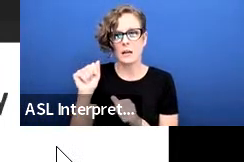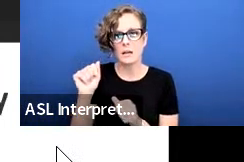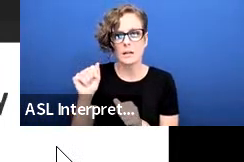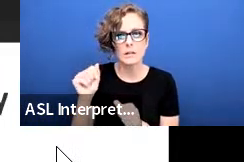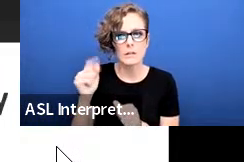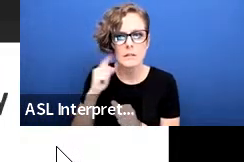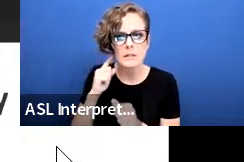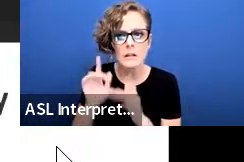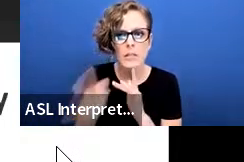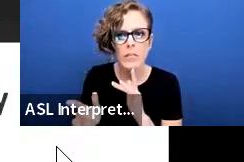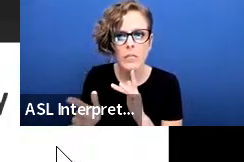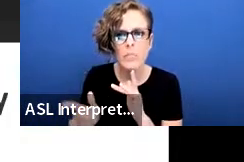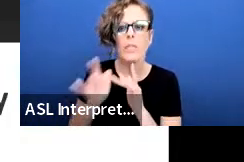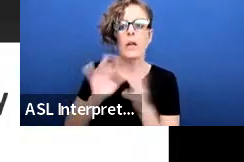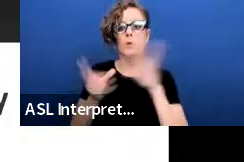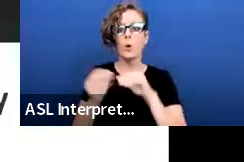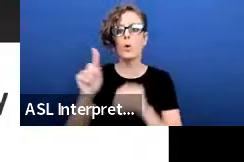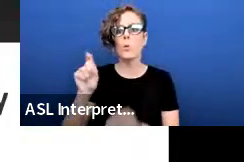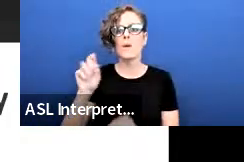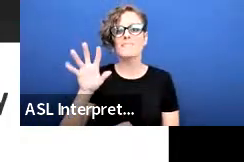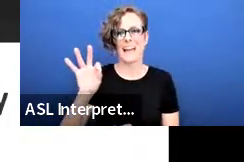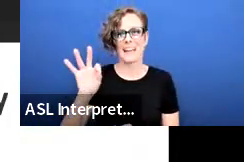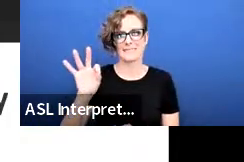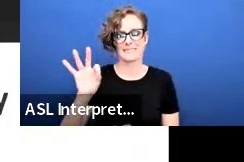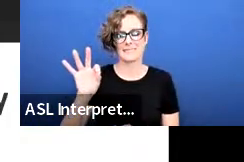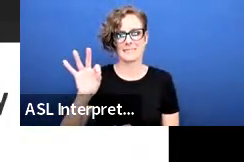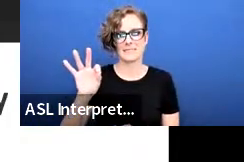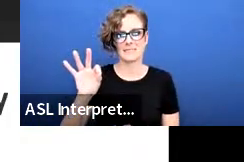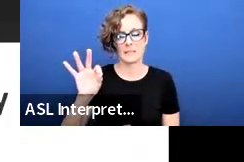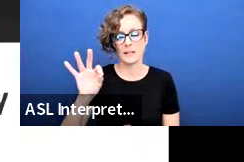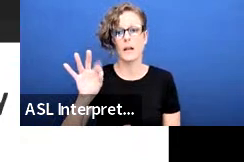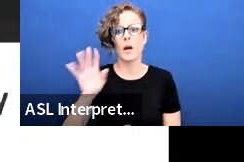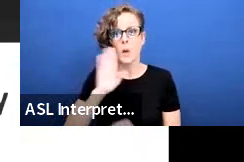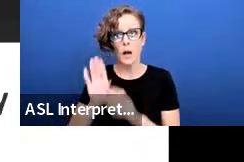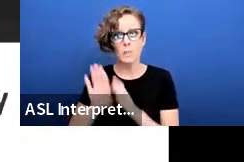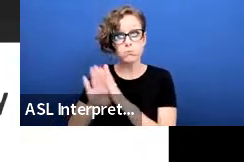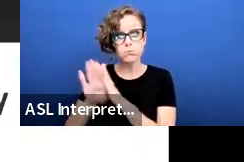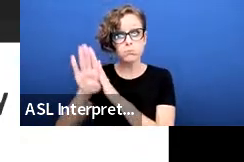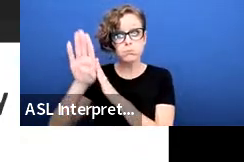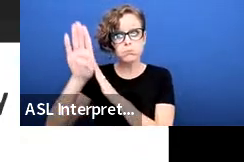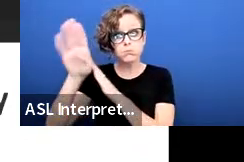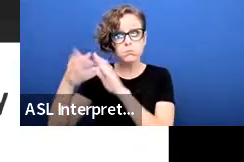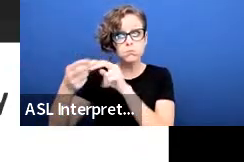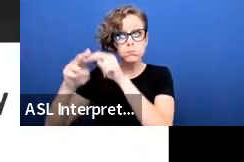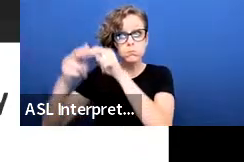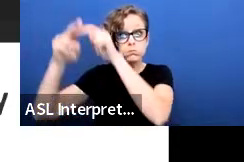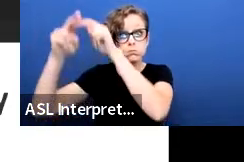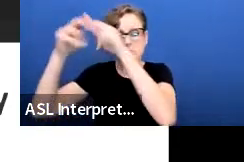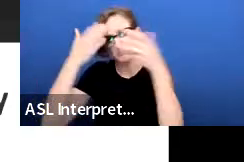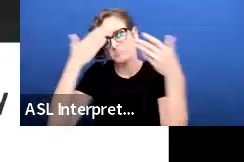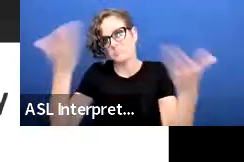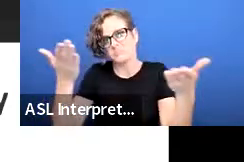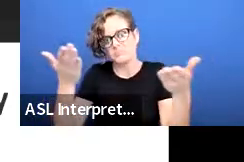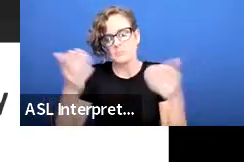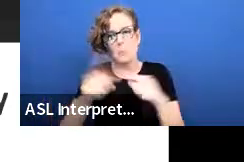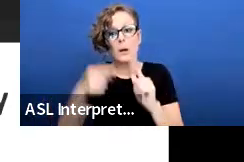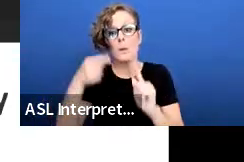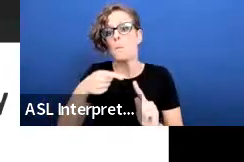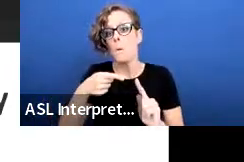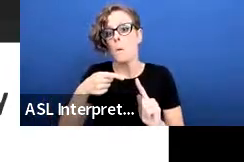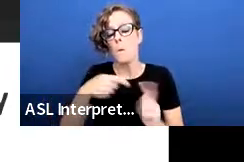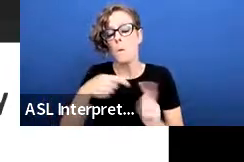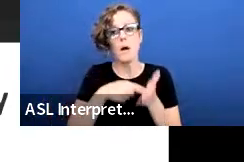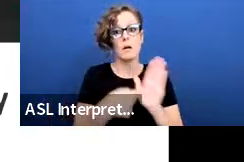Think of 159. So, I don't know how high this will go, but I think it speaks to both just that there's a lot of COVID around,